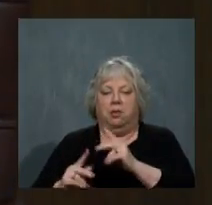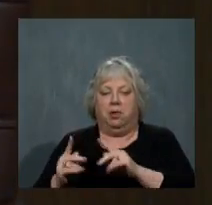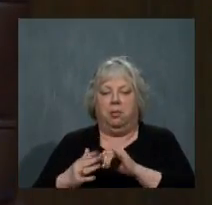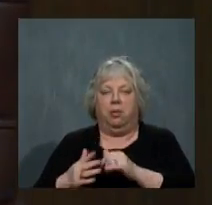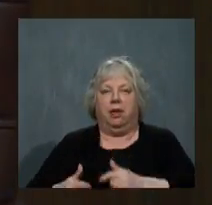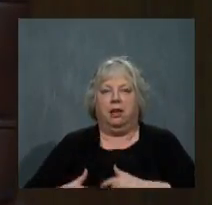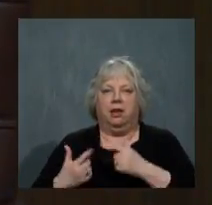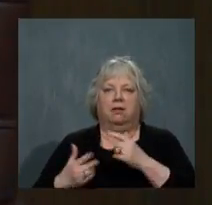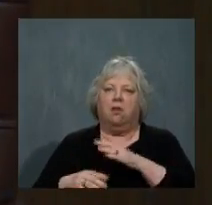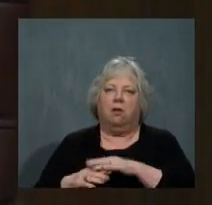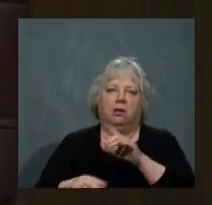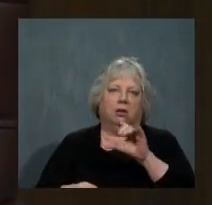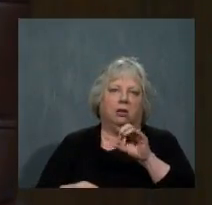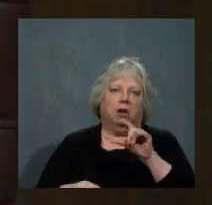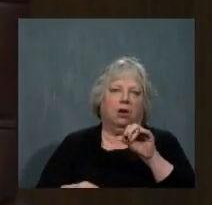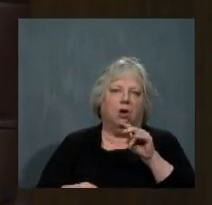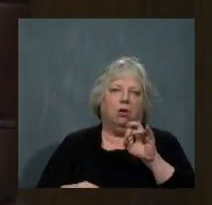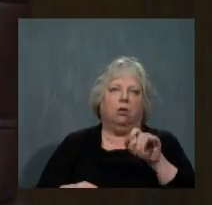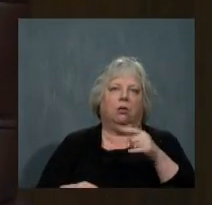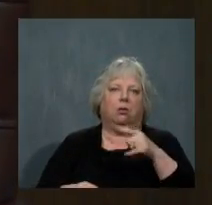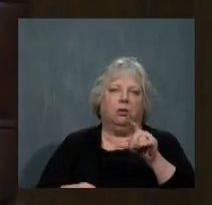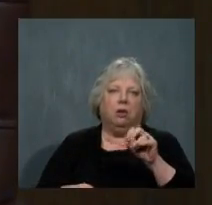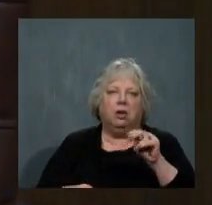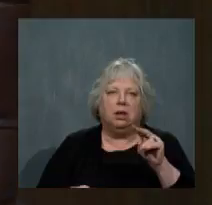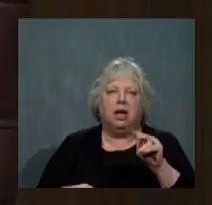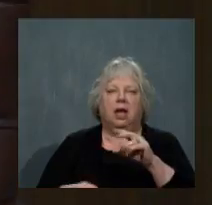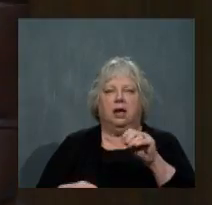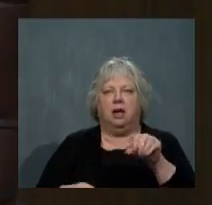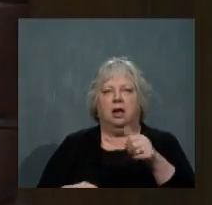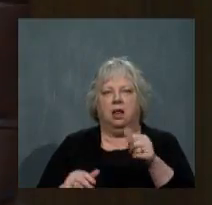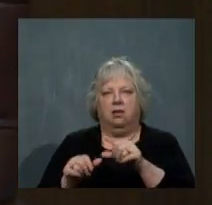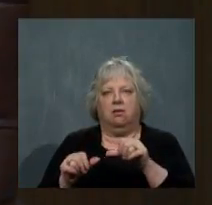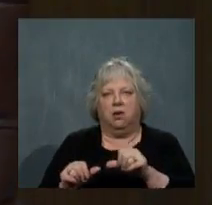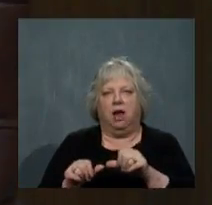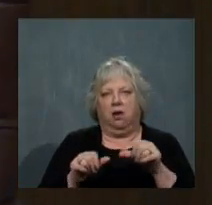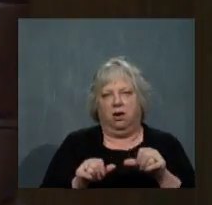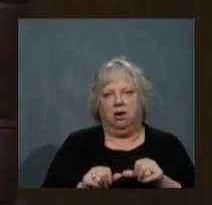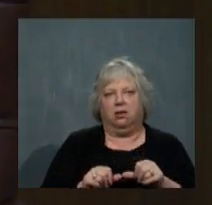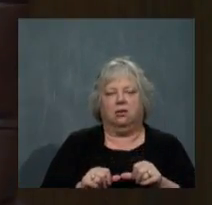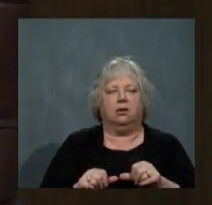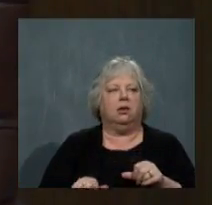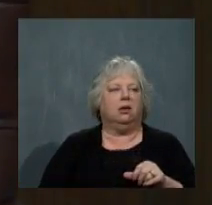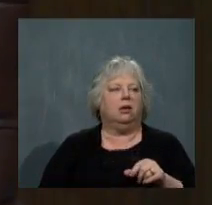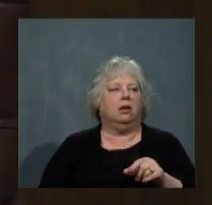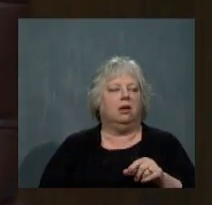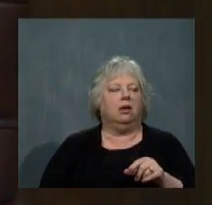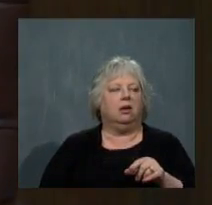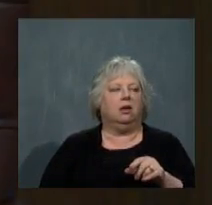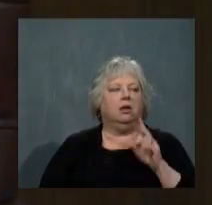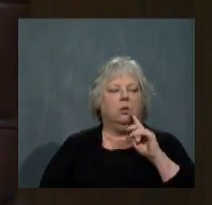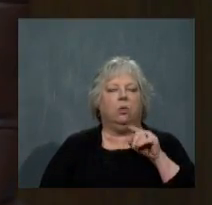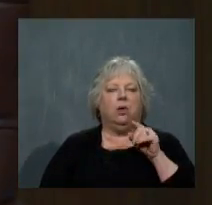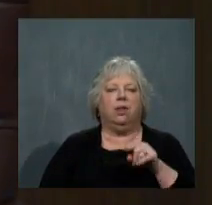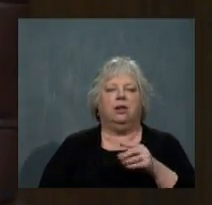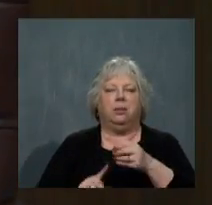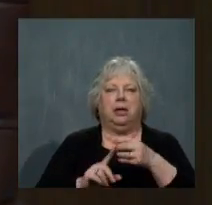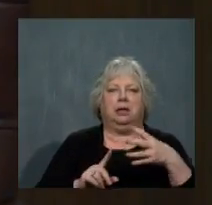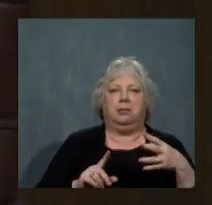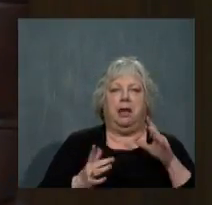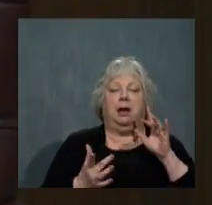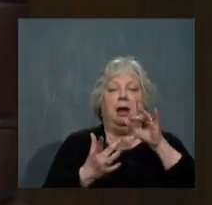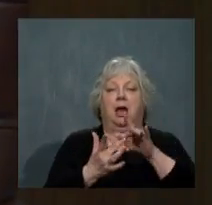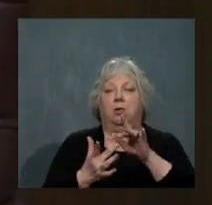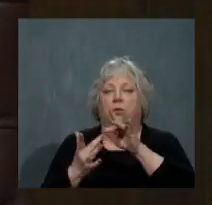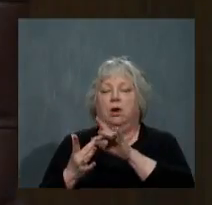in those areas. So will this be an expanded outreach to try